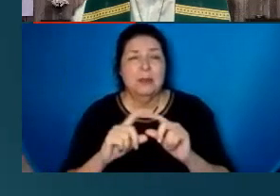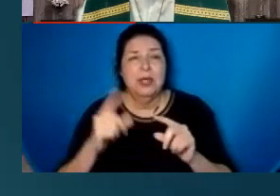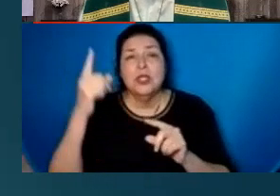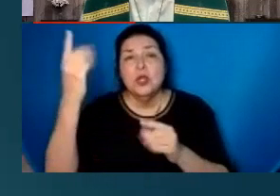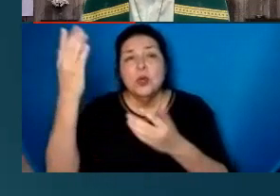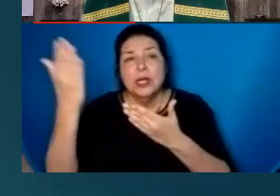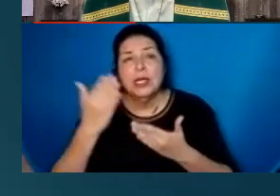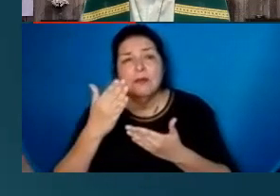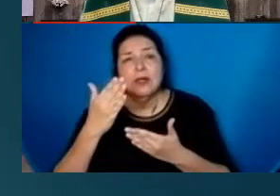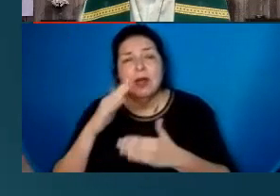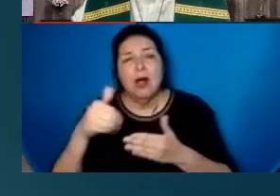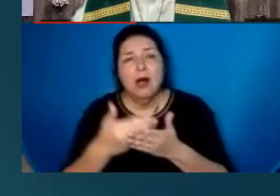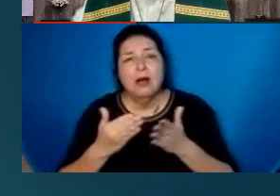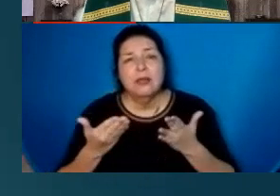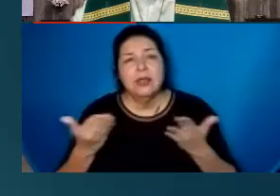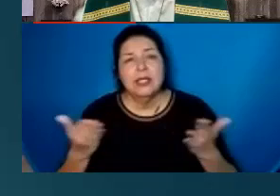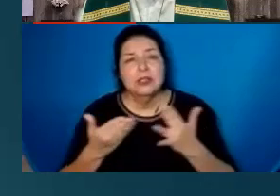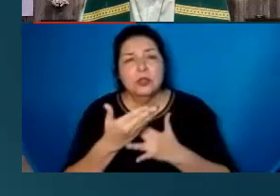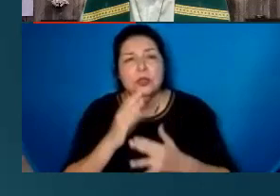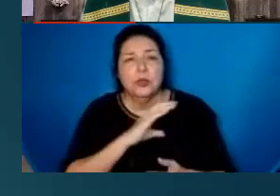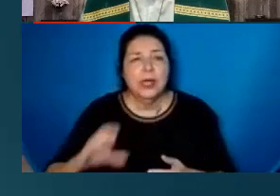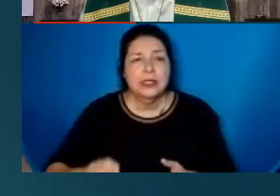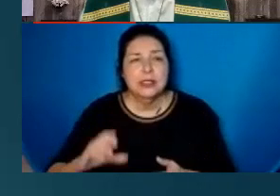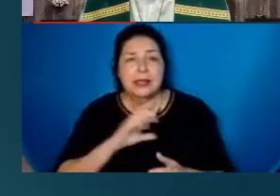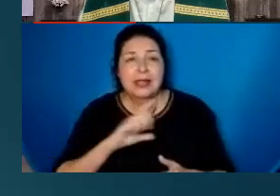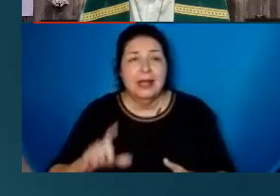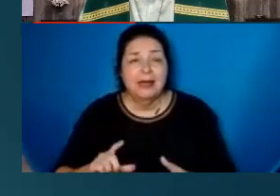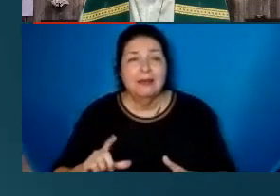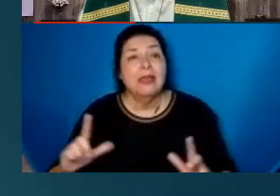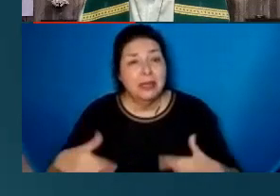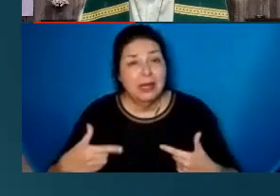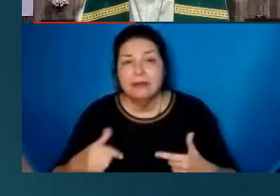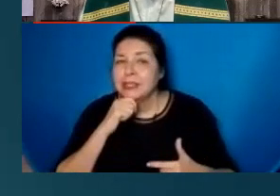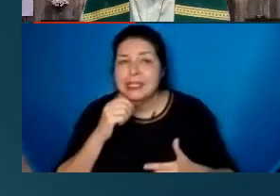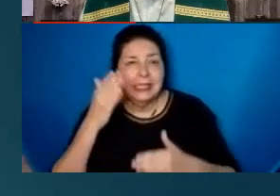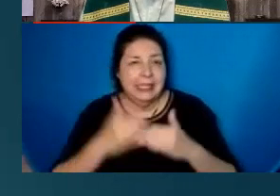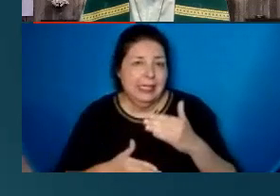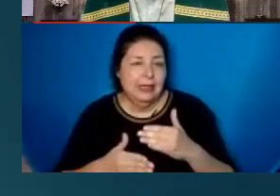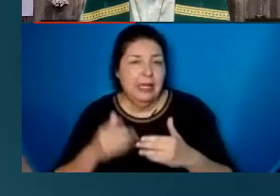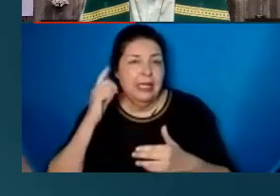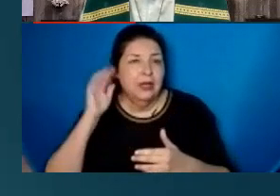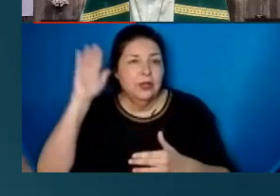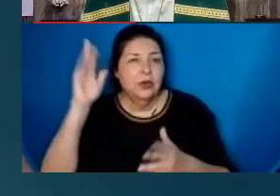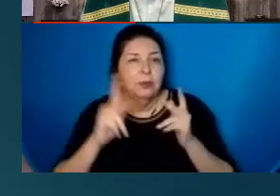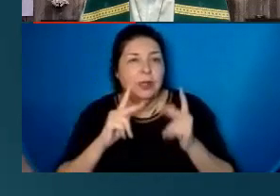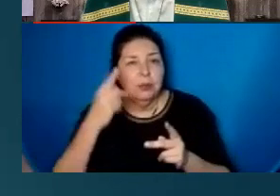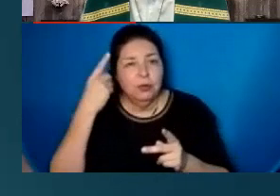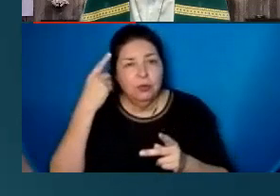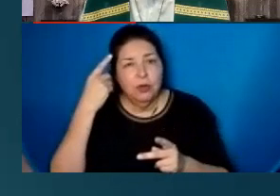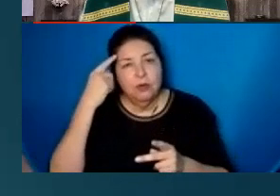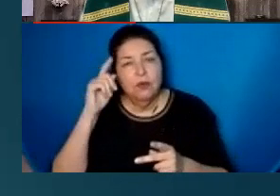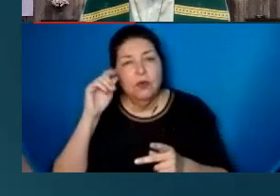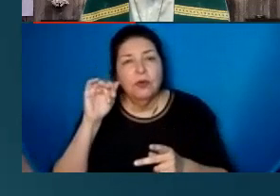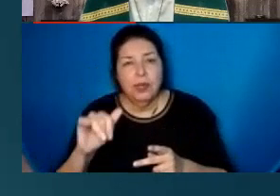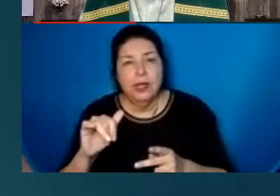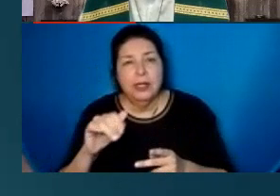all things in Christ and the life that does not end. Hear your people for the sake of, and in the name of our